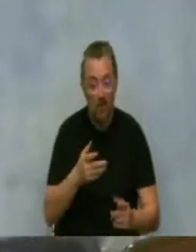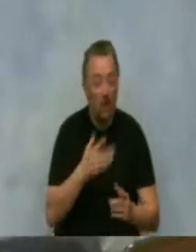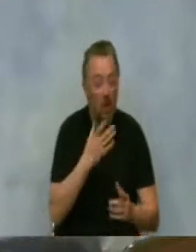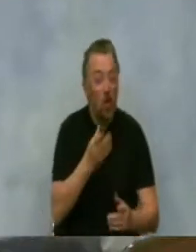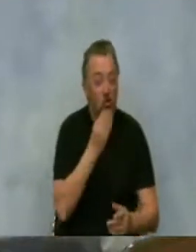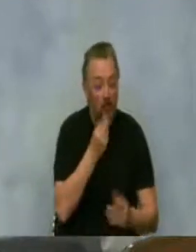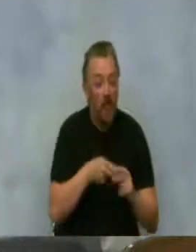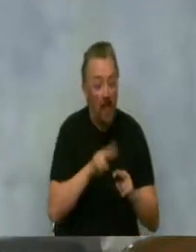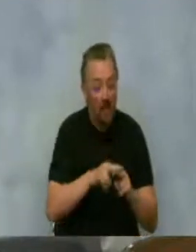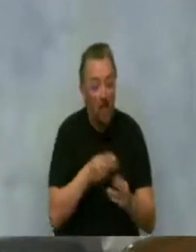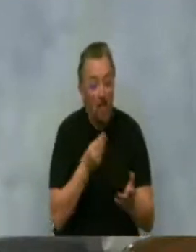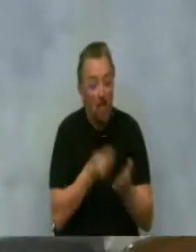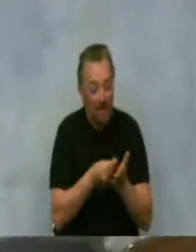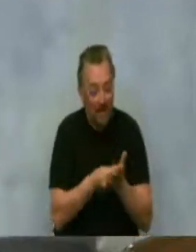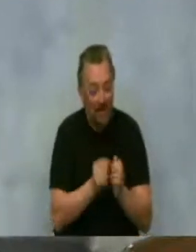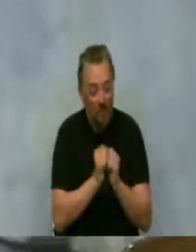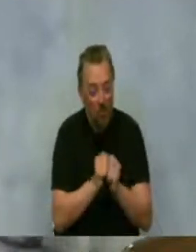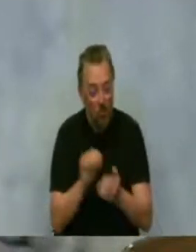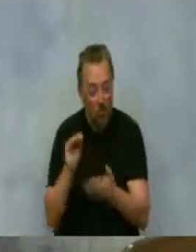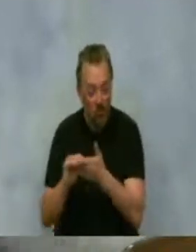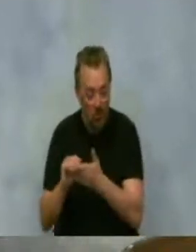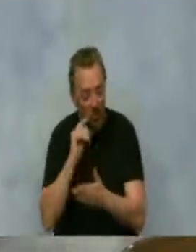you. Thank you, Chair.